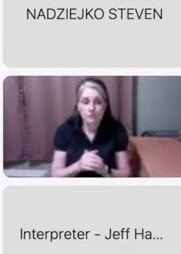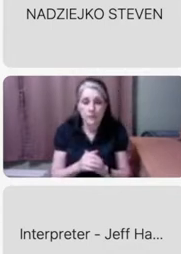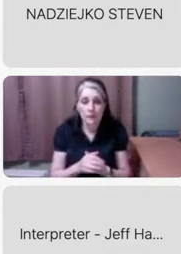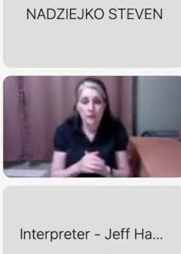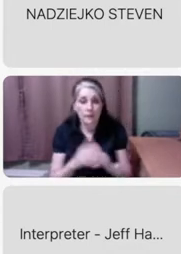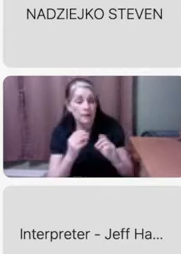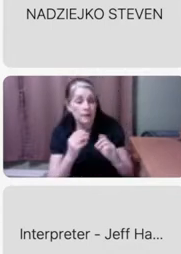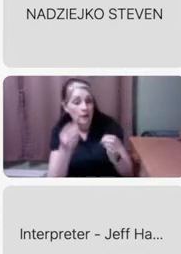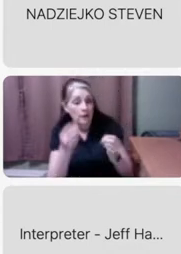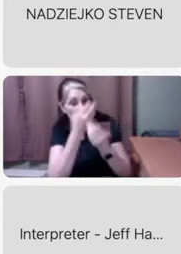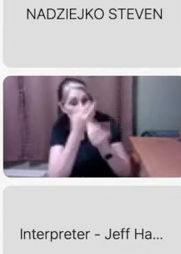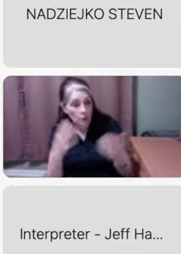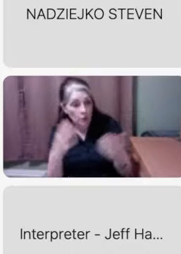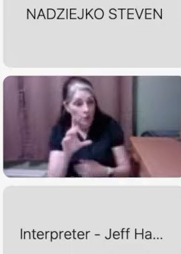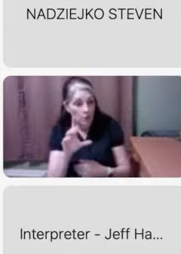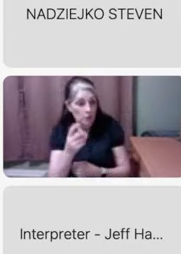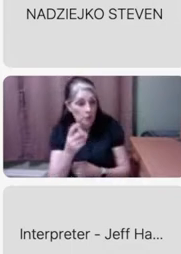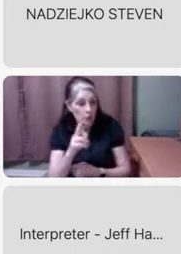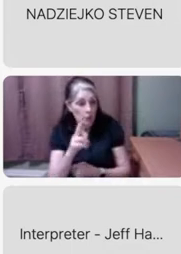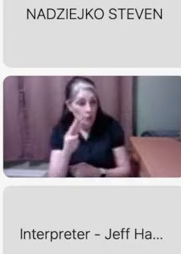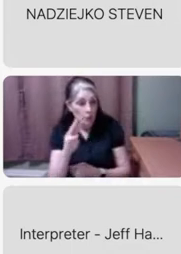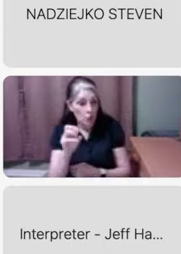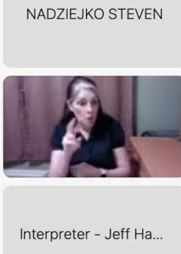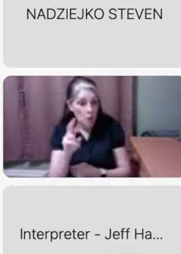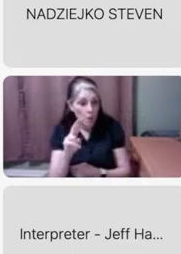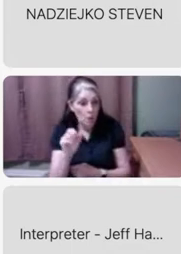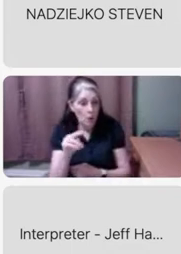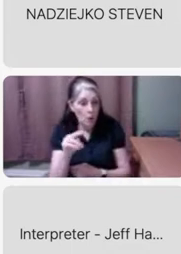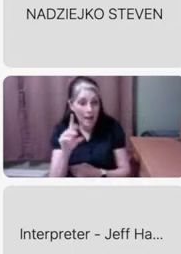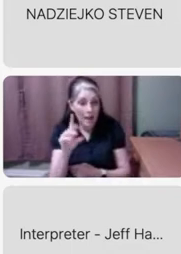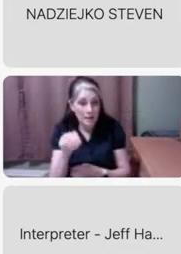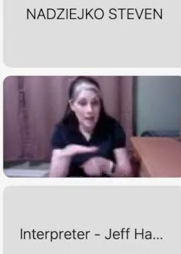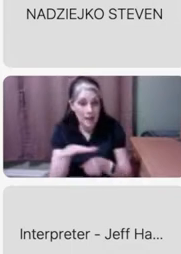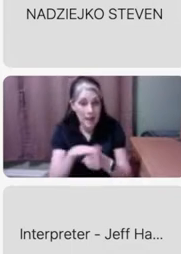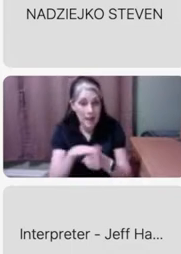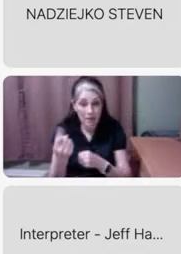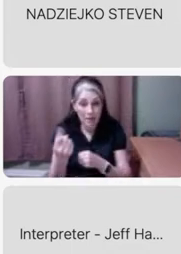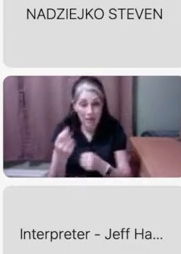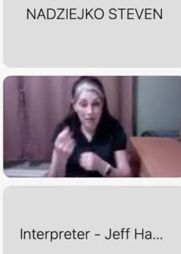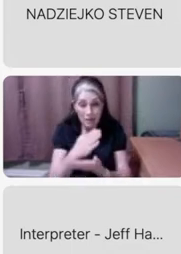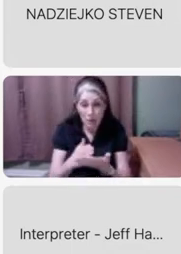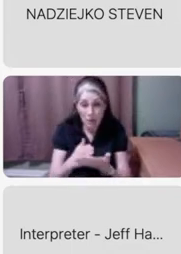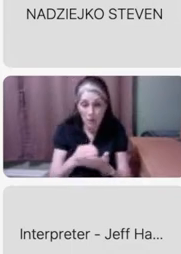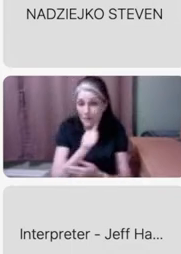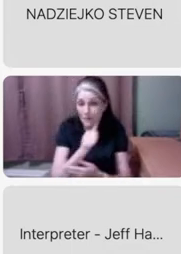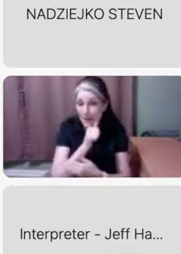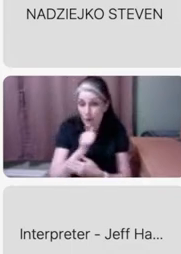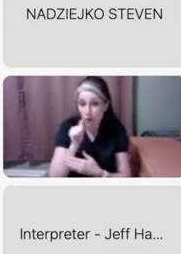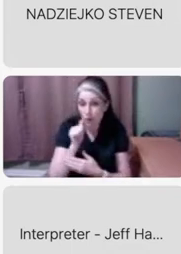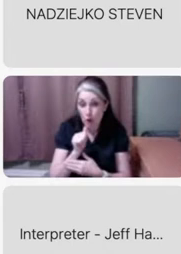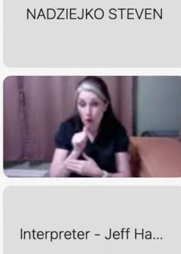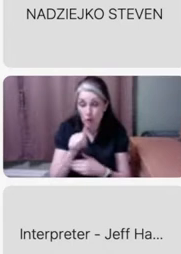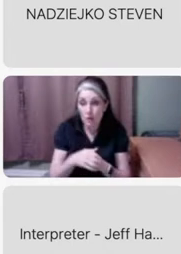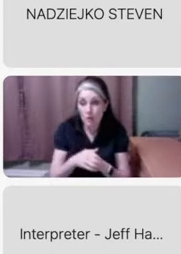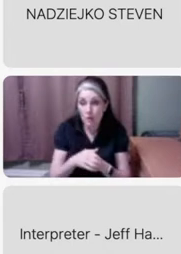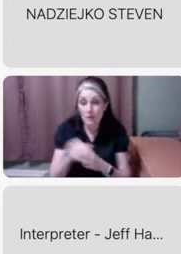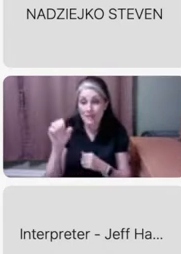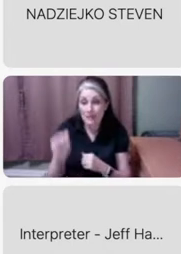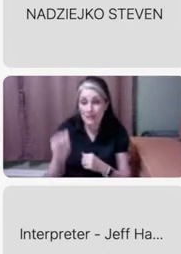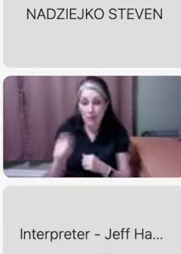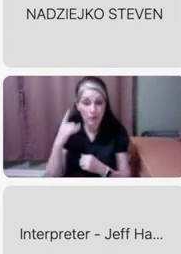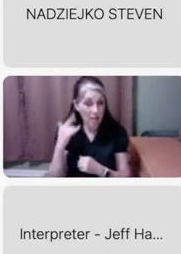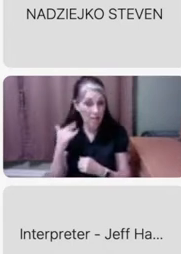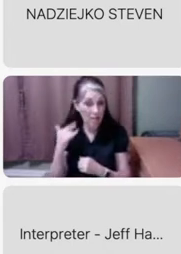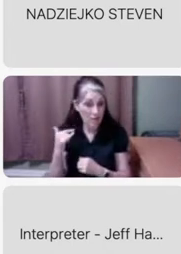area 11 which is par a small part of arizona and southern california which is where